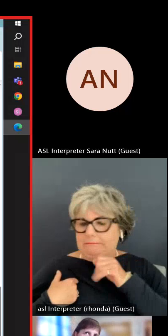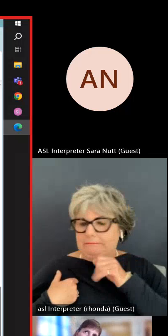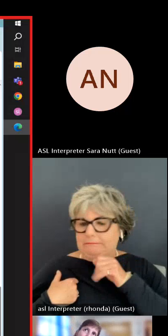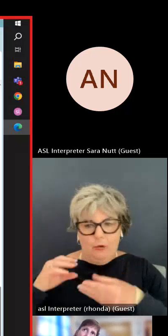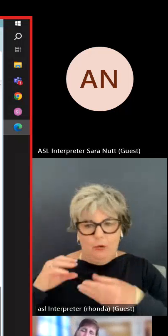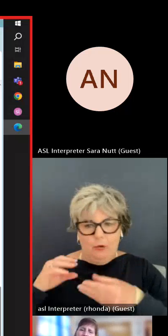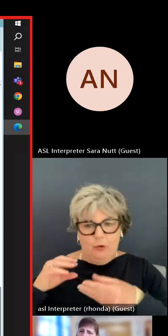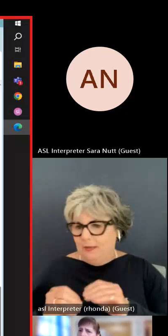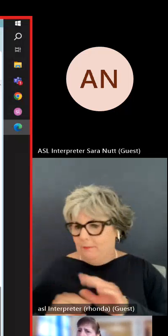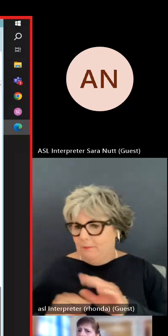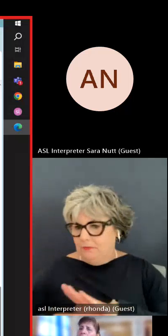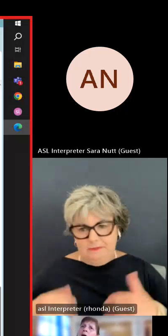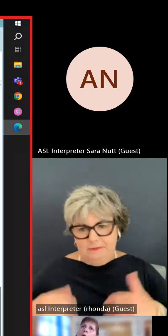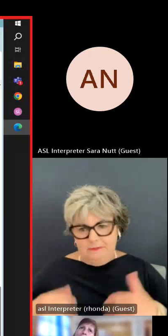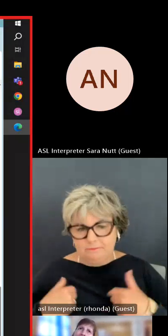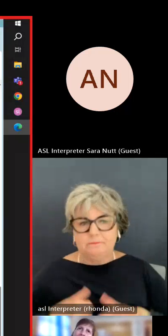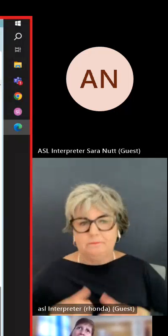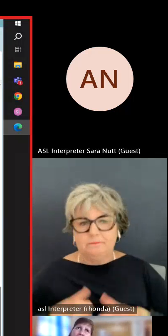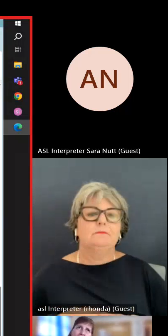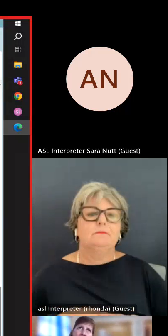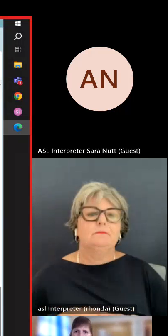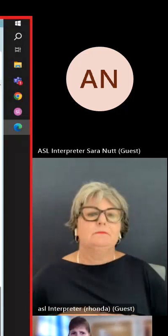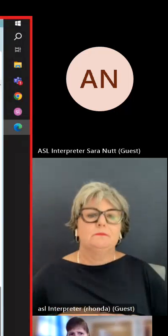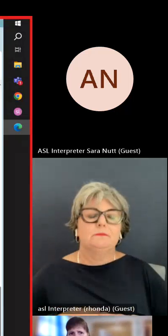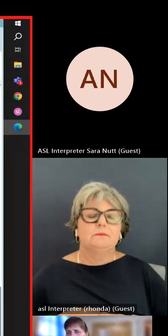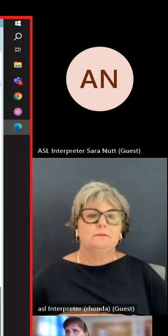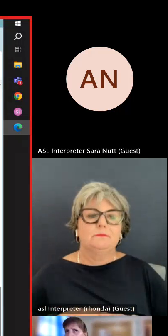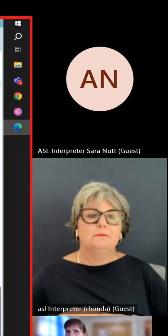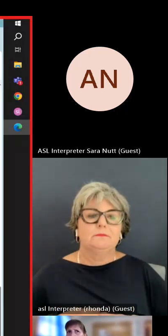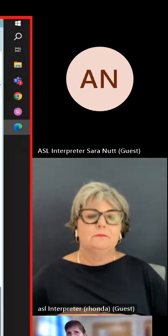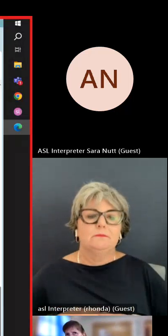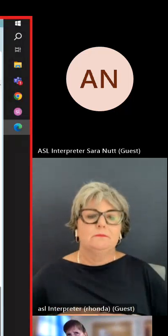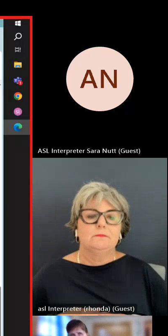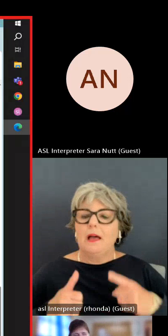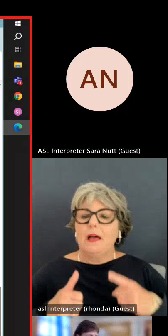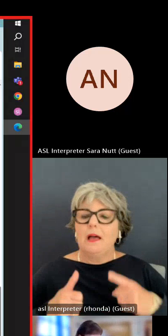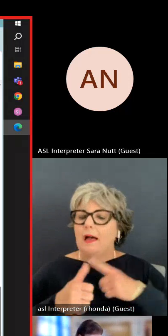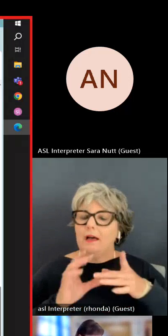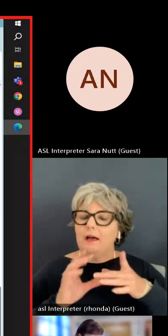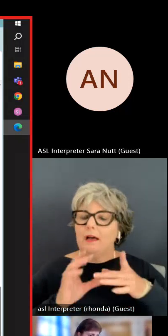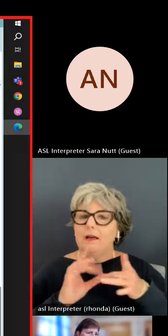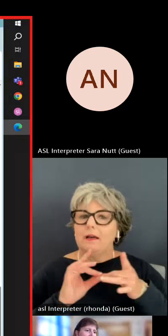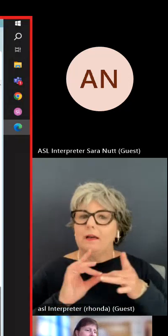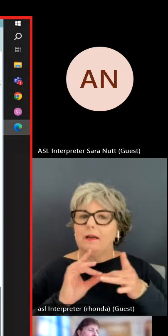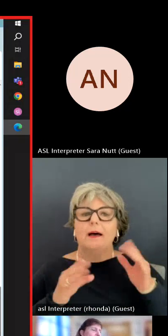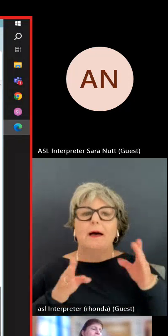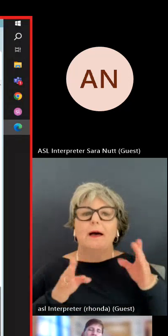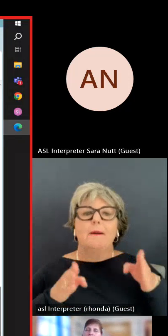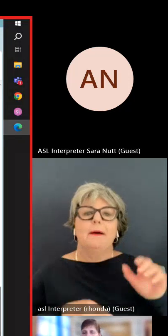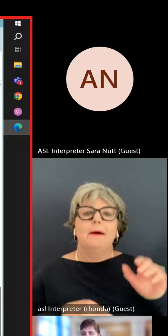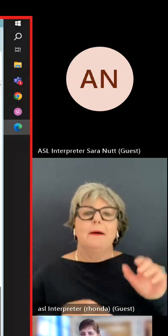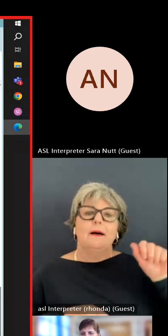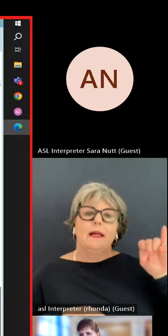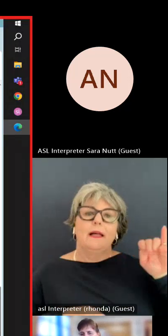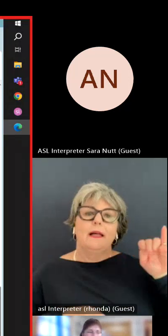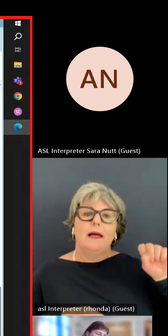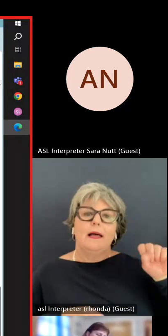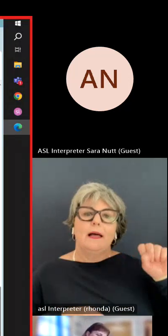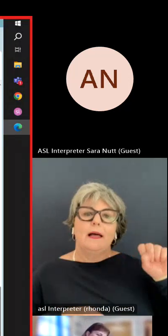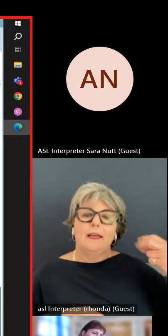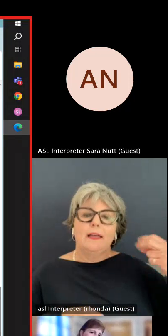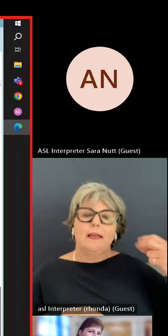challenged. So when I first started talking to Aisha about this presentation, it was hard for me to